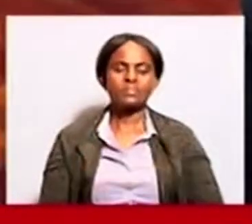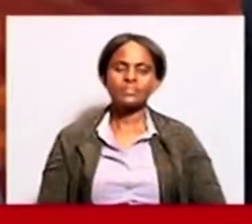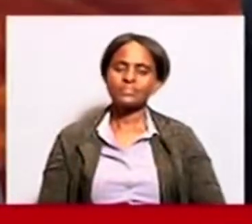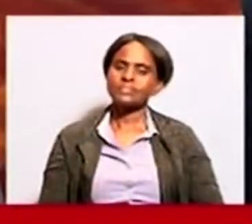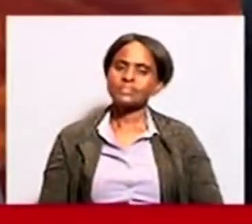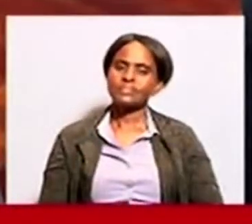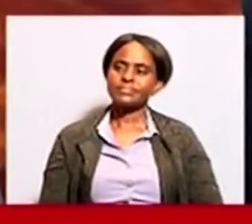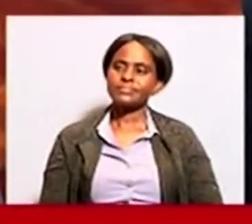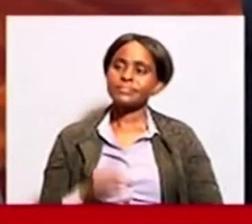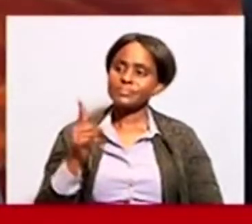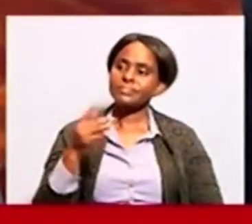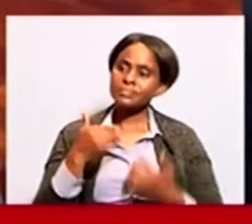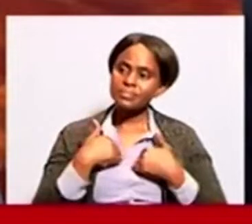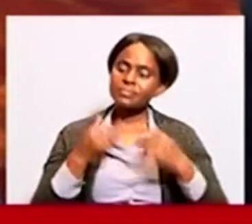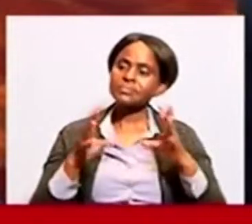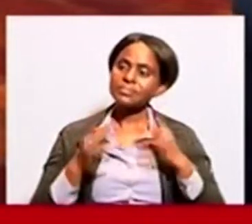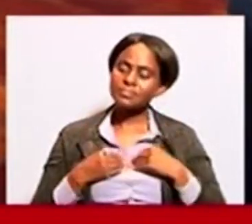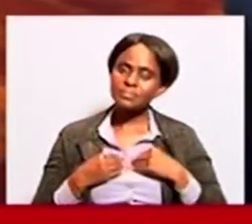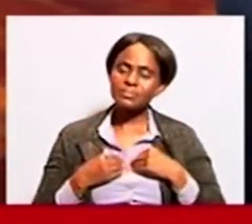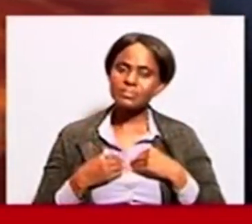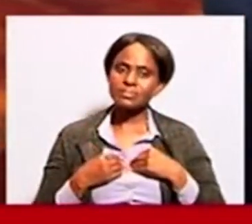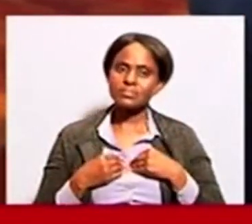do you have the acknowledgement,